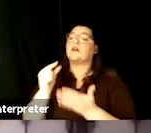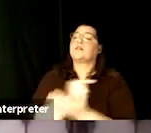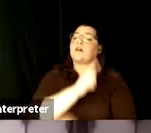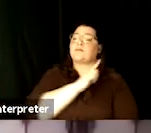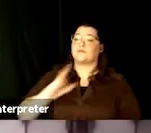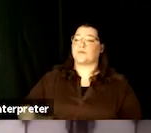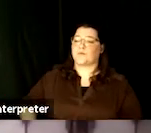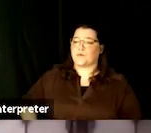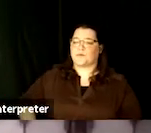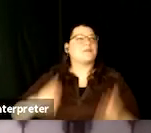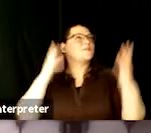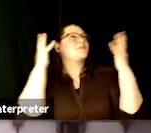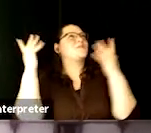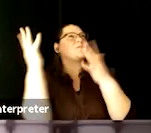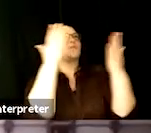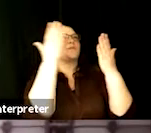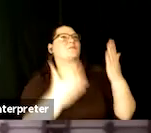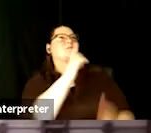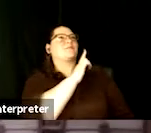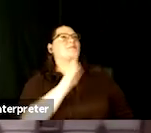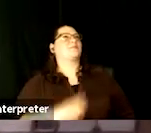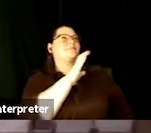Praise to you, Lord Christ.